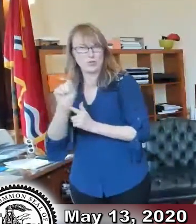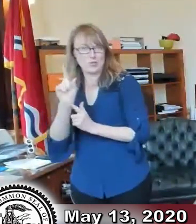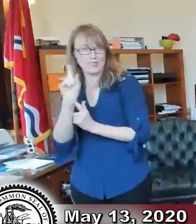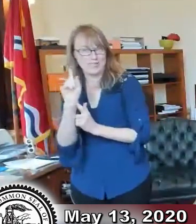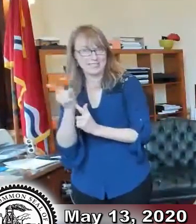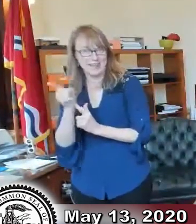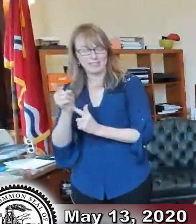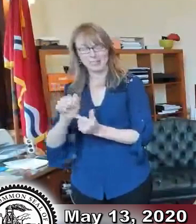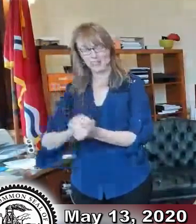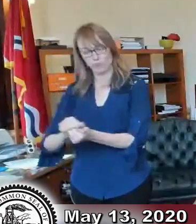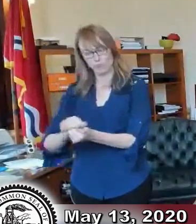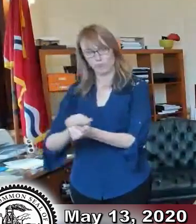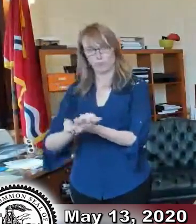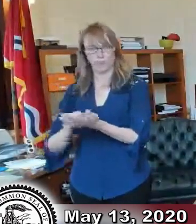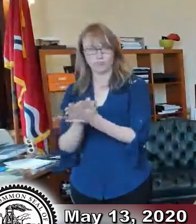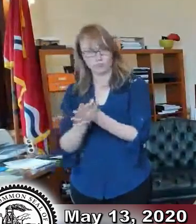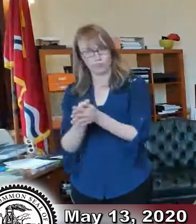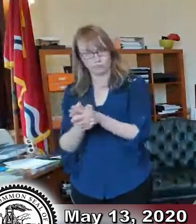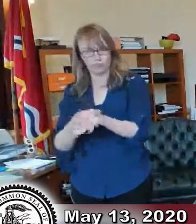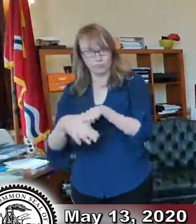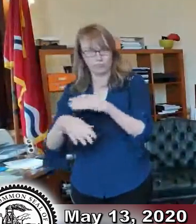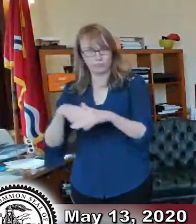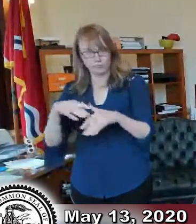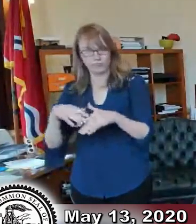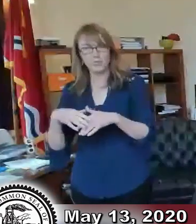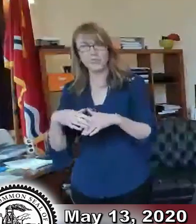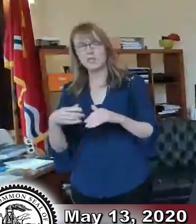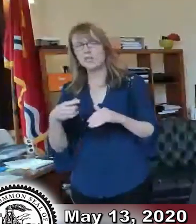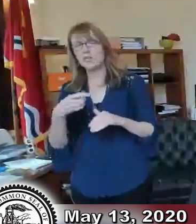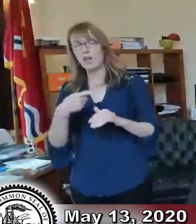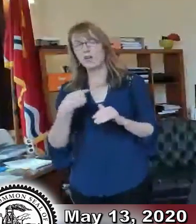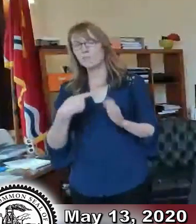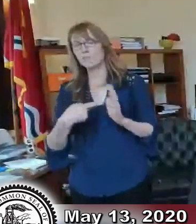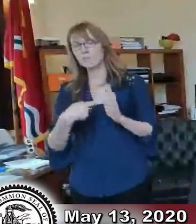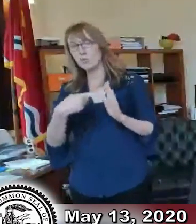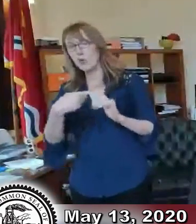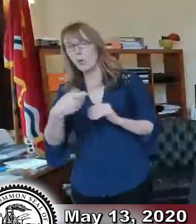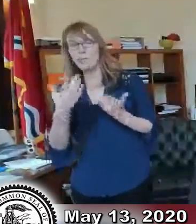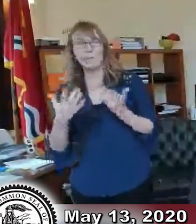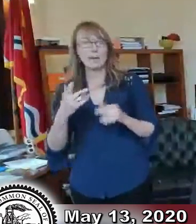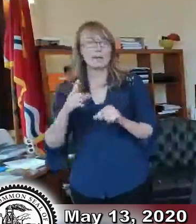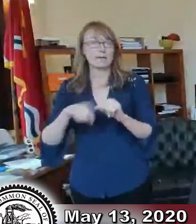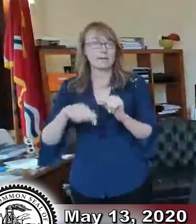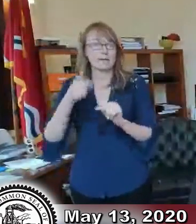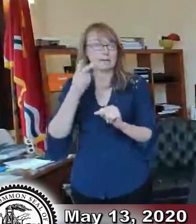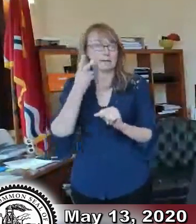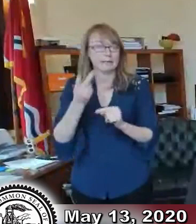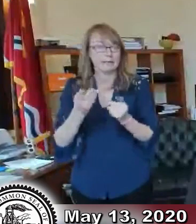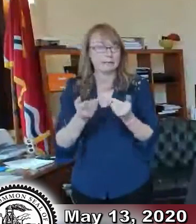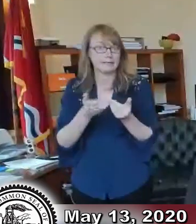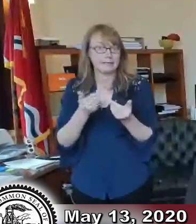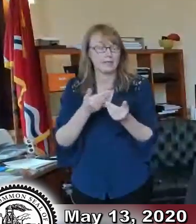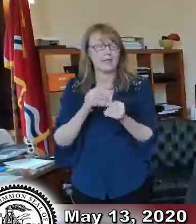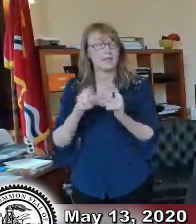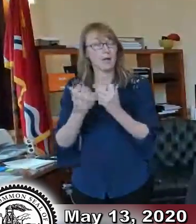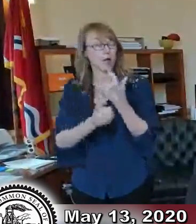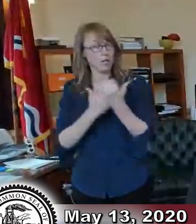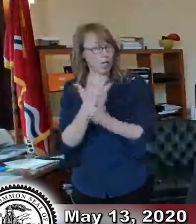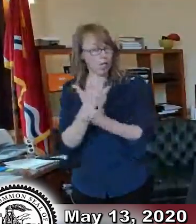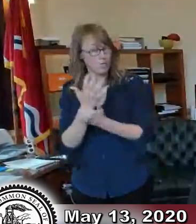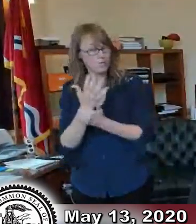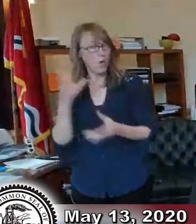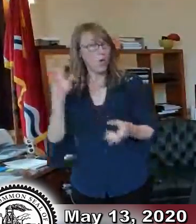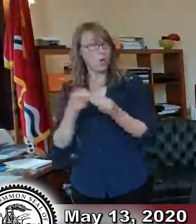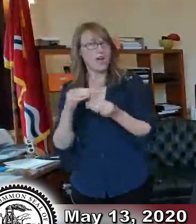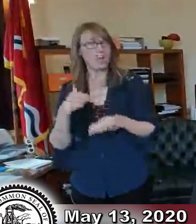what it provides here, it's probably hard to see, but 20 gloves and 20